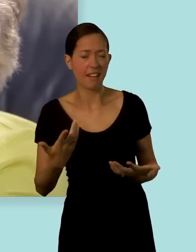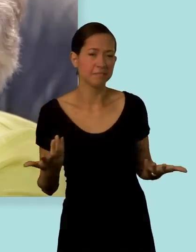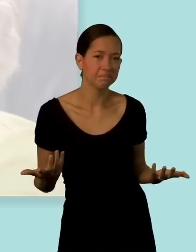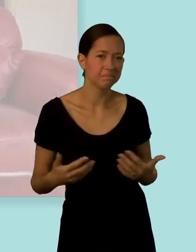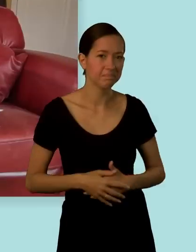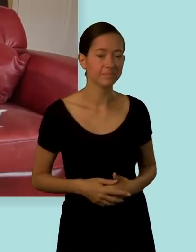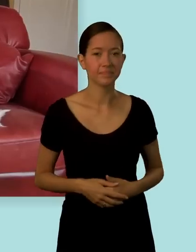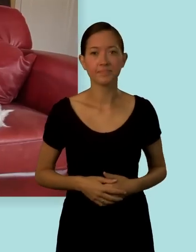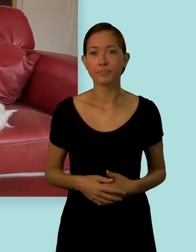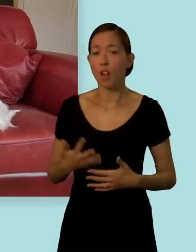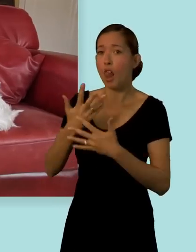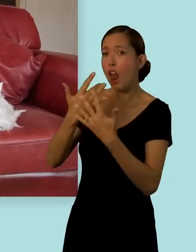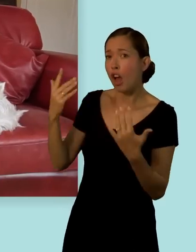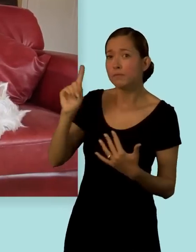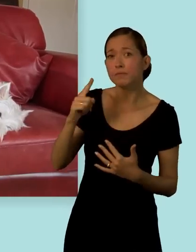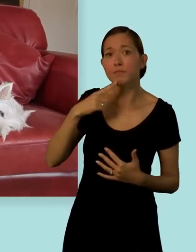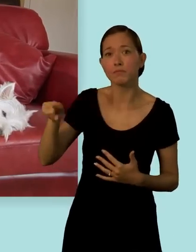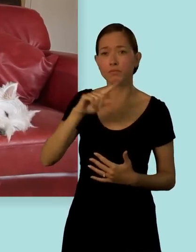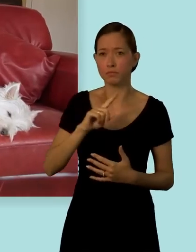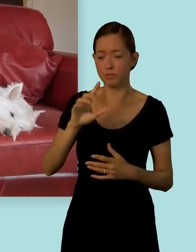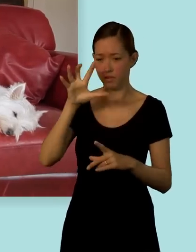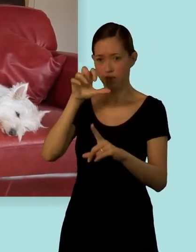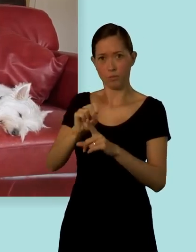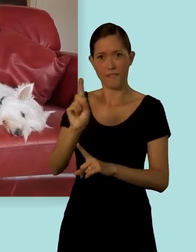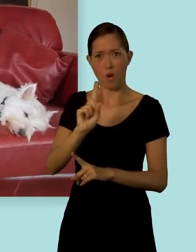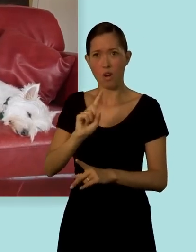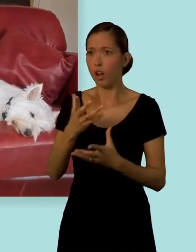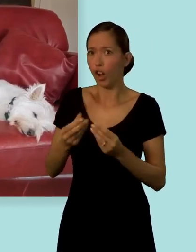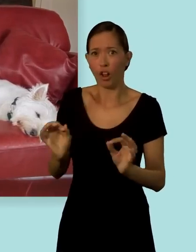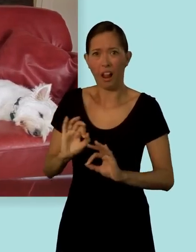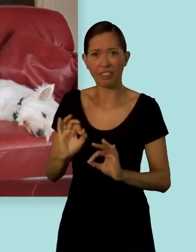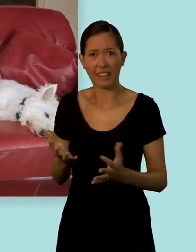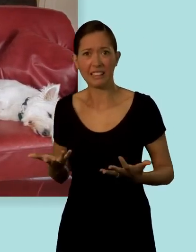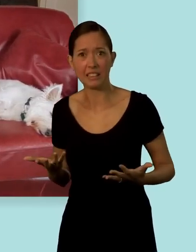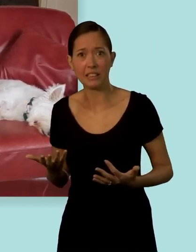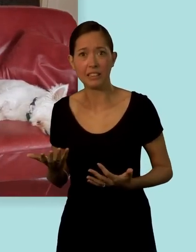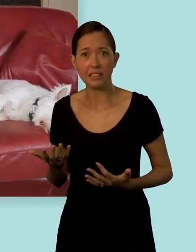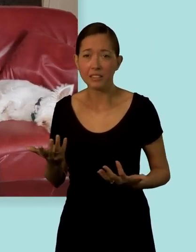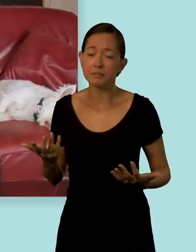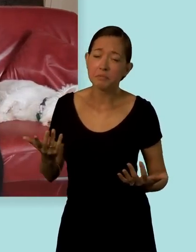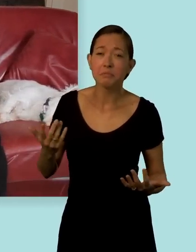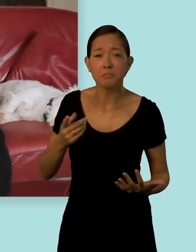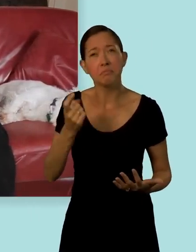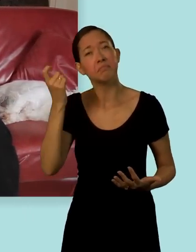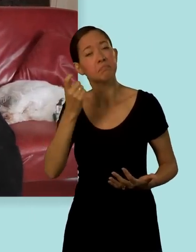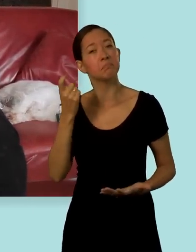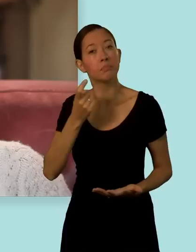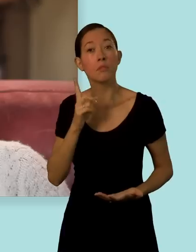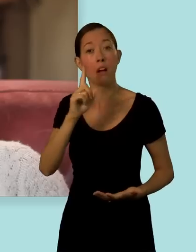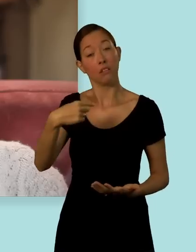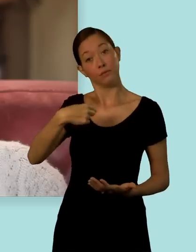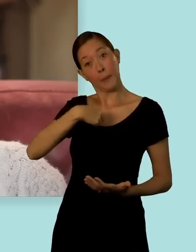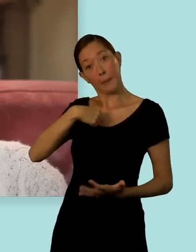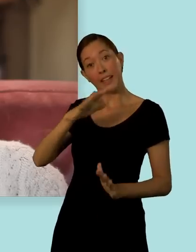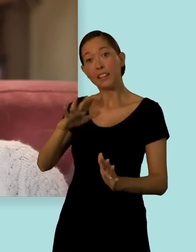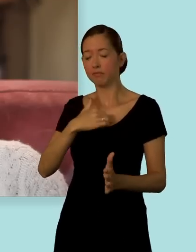his memory. A lot of people say, what's the point of having a diagnosis if there's no cure? And it does make you